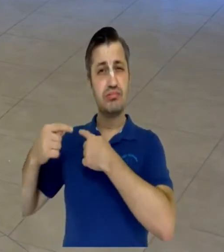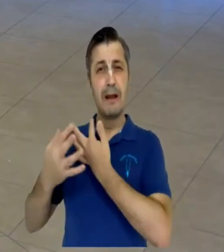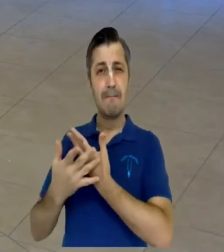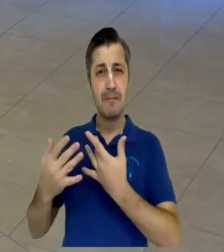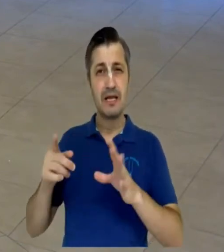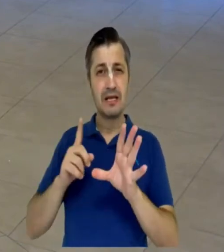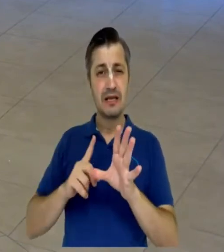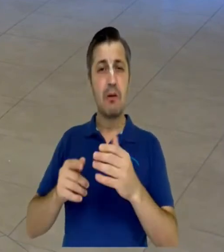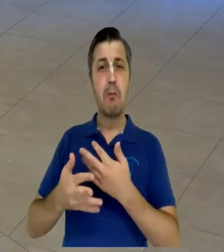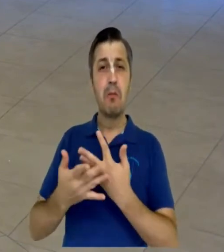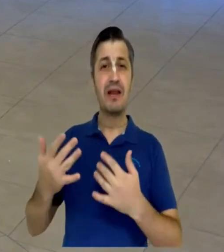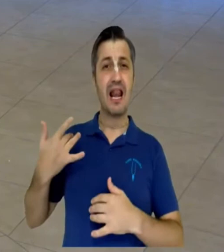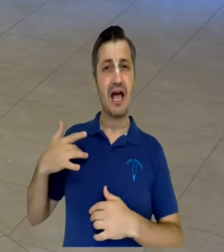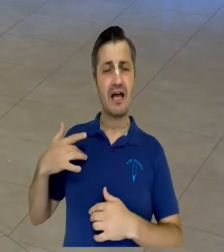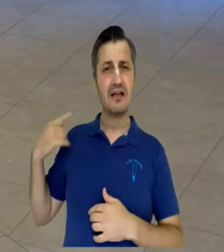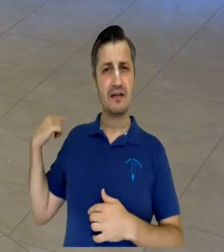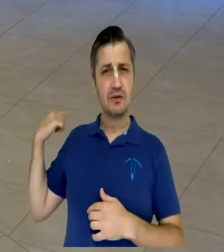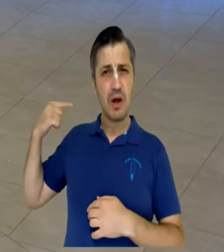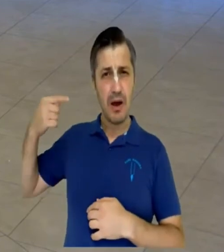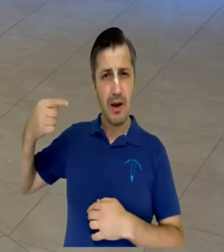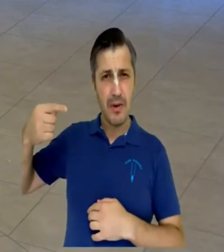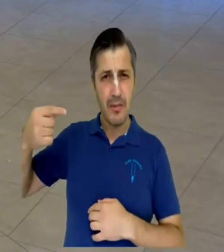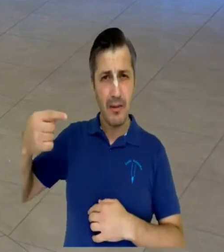we can help them, give them some